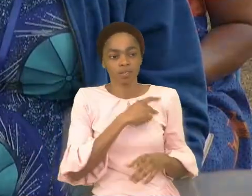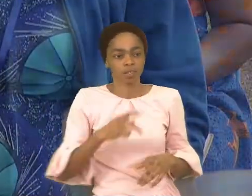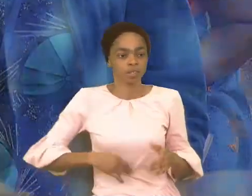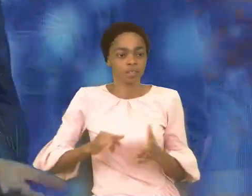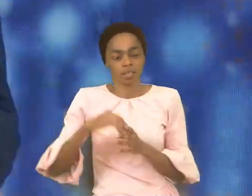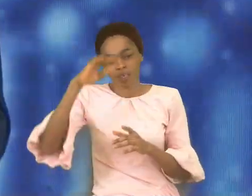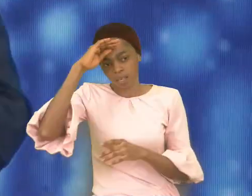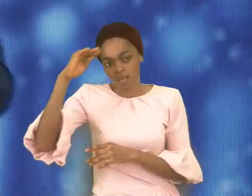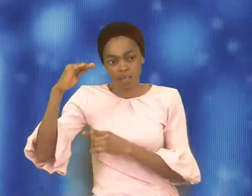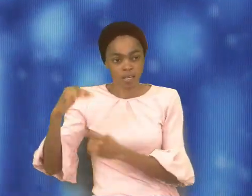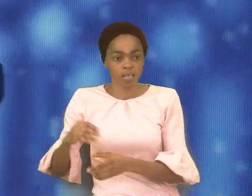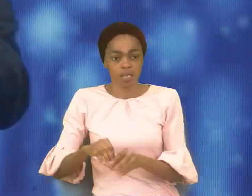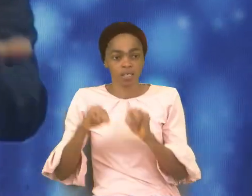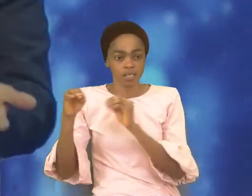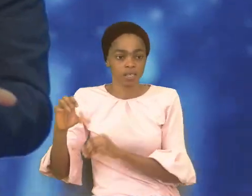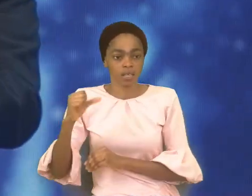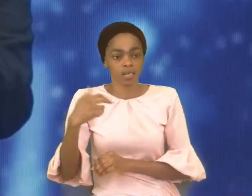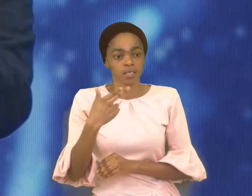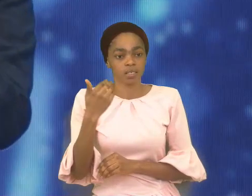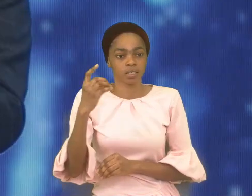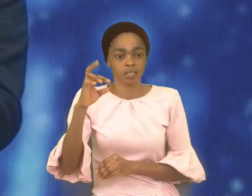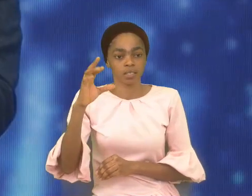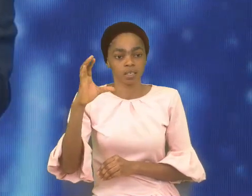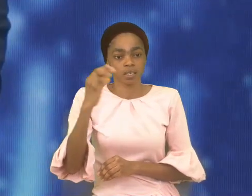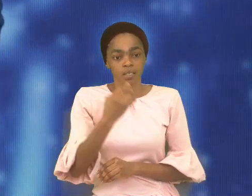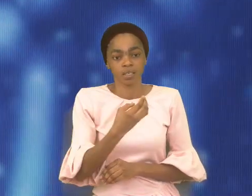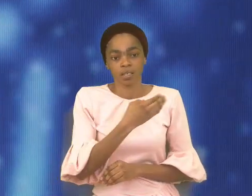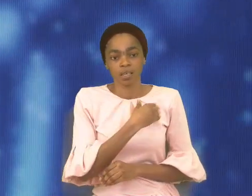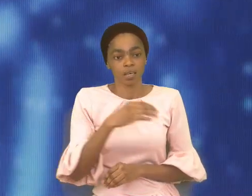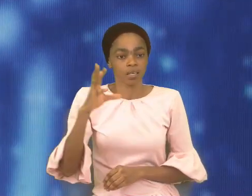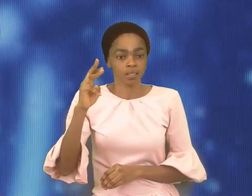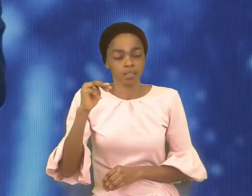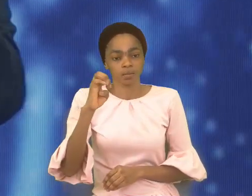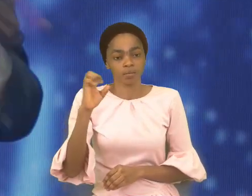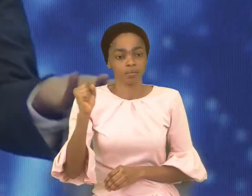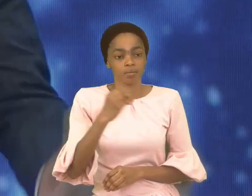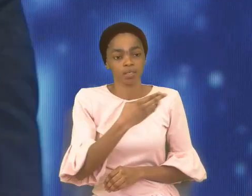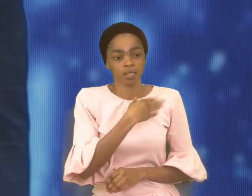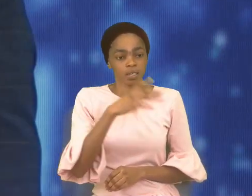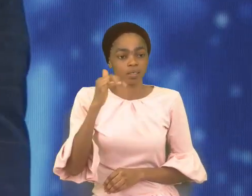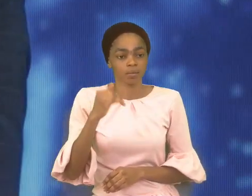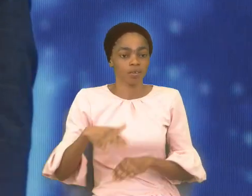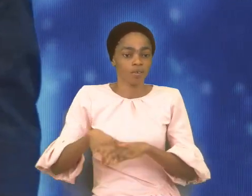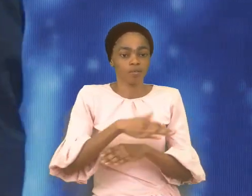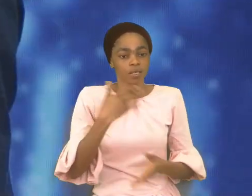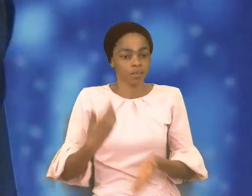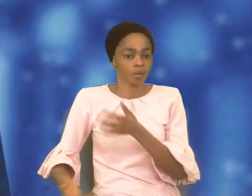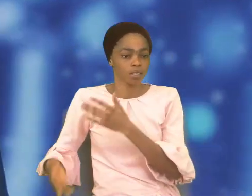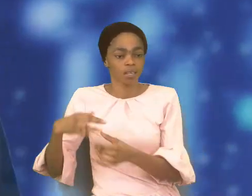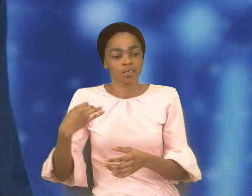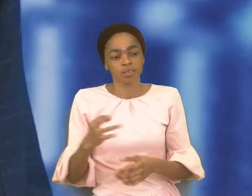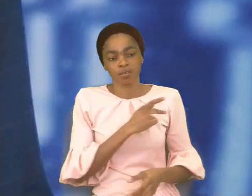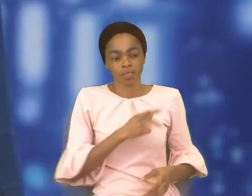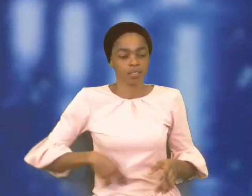the province of Babylon. But Daniel sat in the gate of the king. What do you think? You think